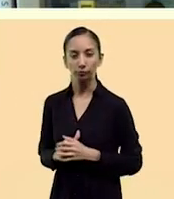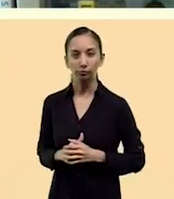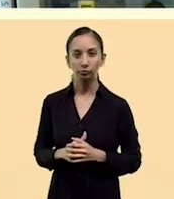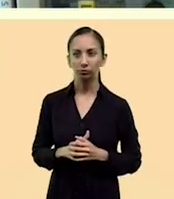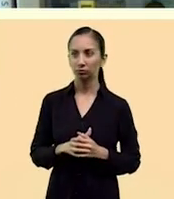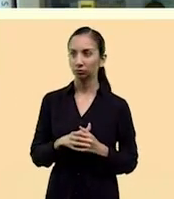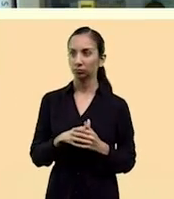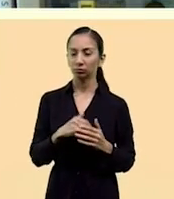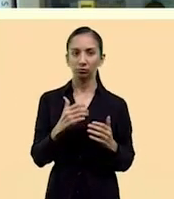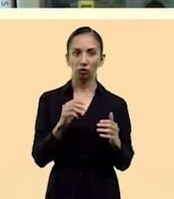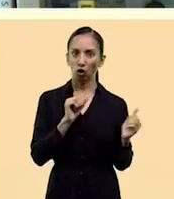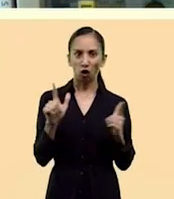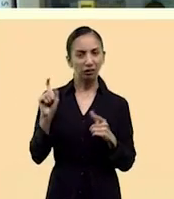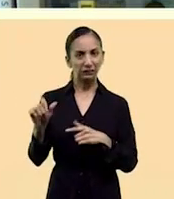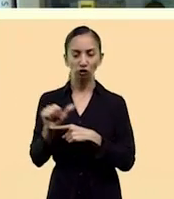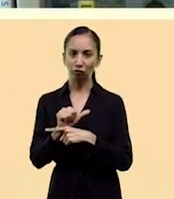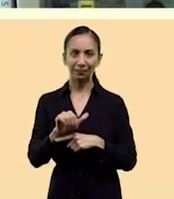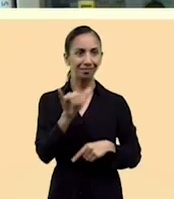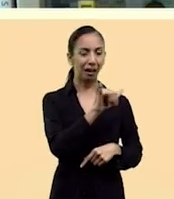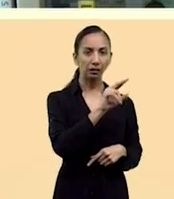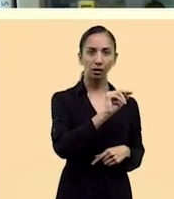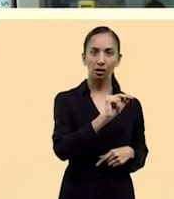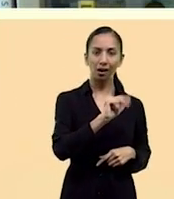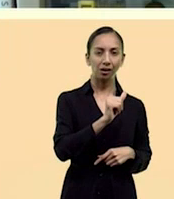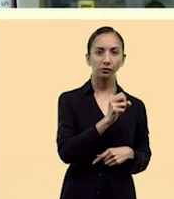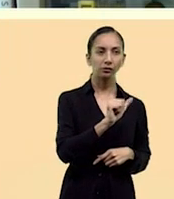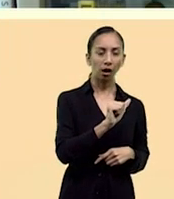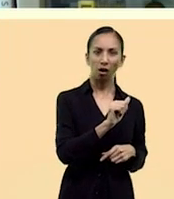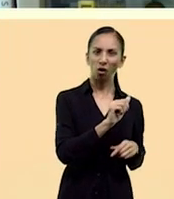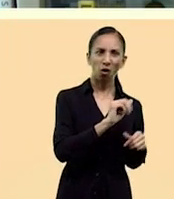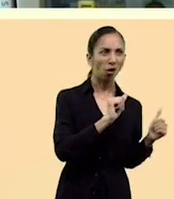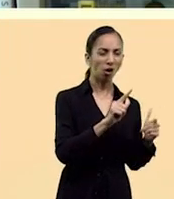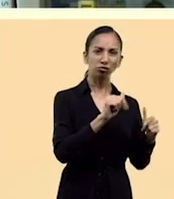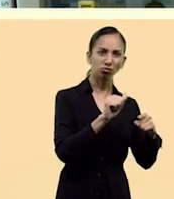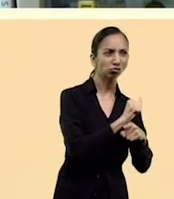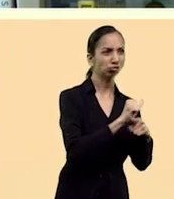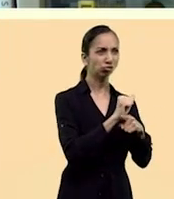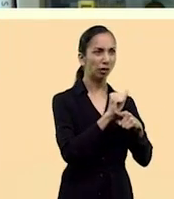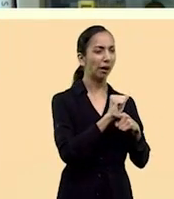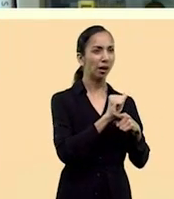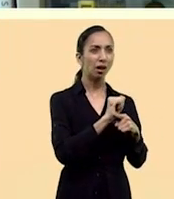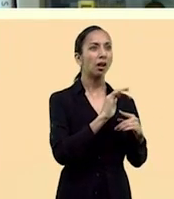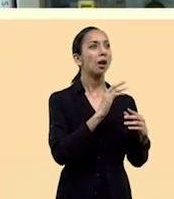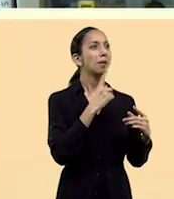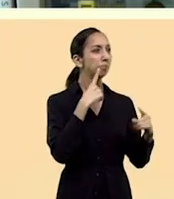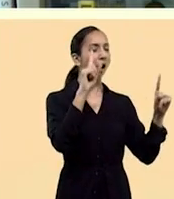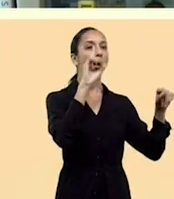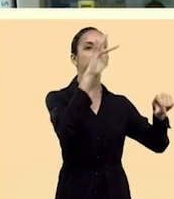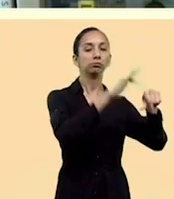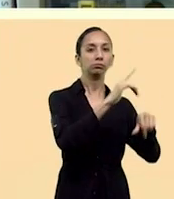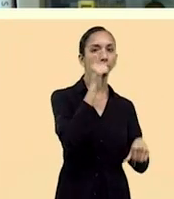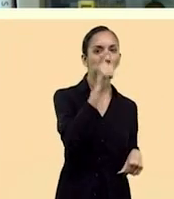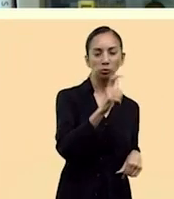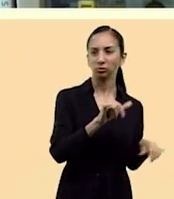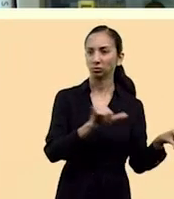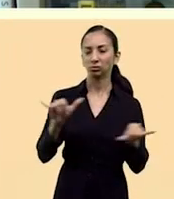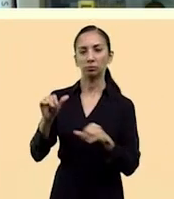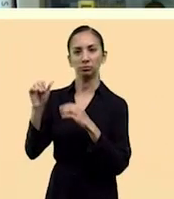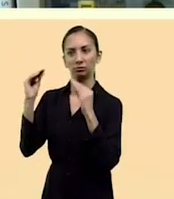for the NASA engineers and scientists leading efforts to reach the moon, training and preparation will play a critical role in our